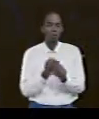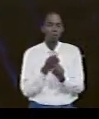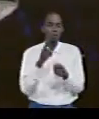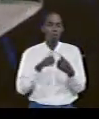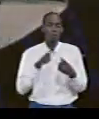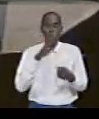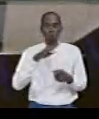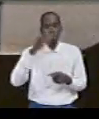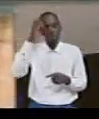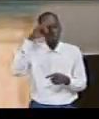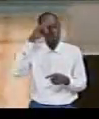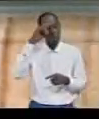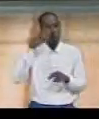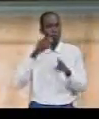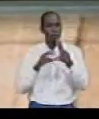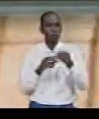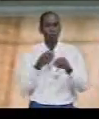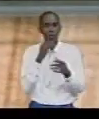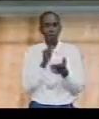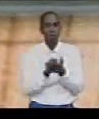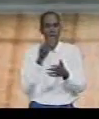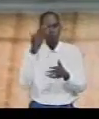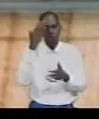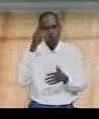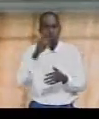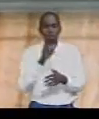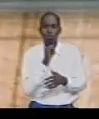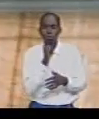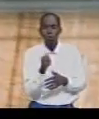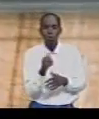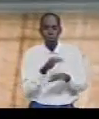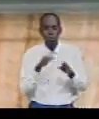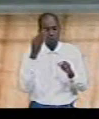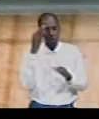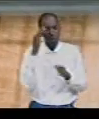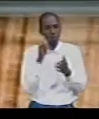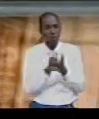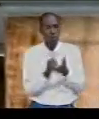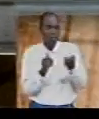little leaven leaveneth the whole lump? A